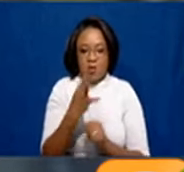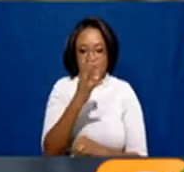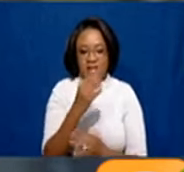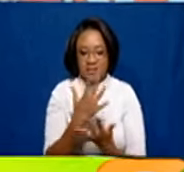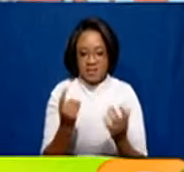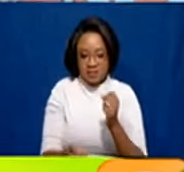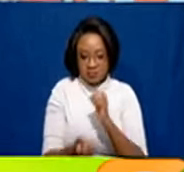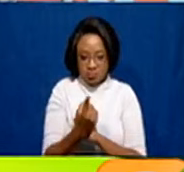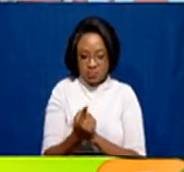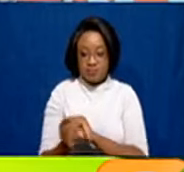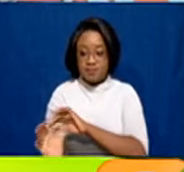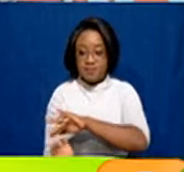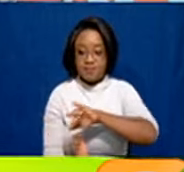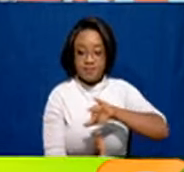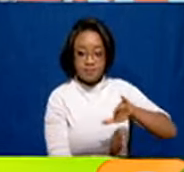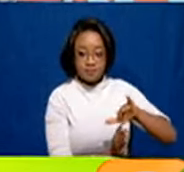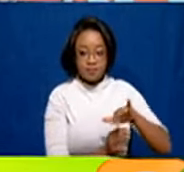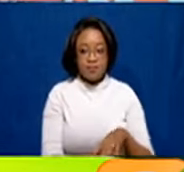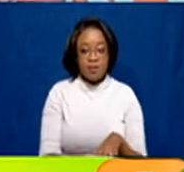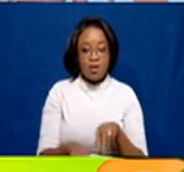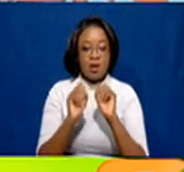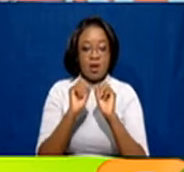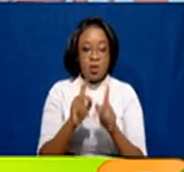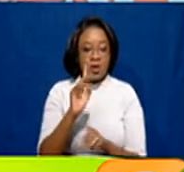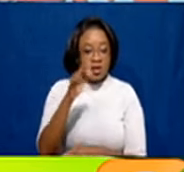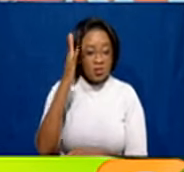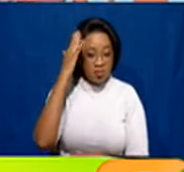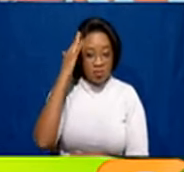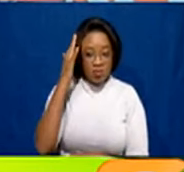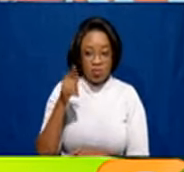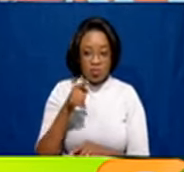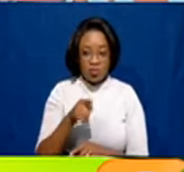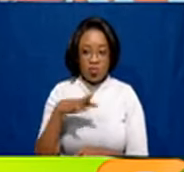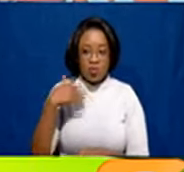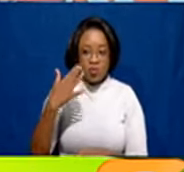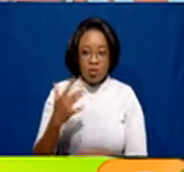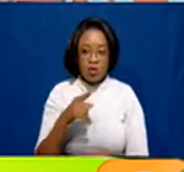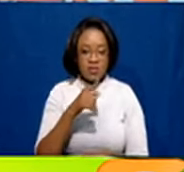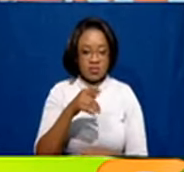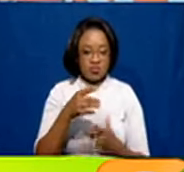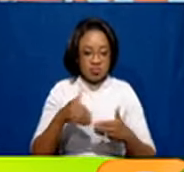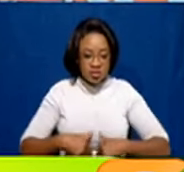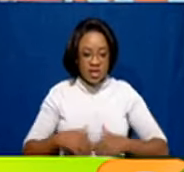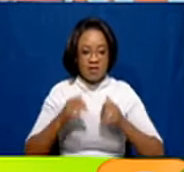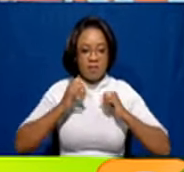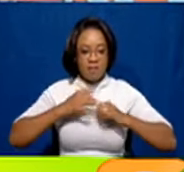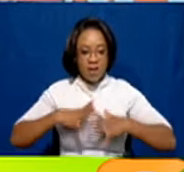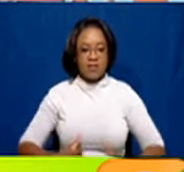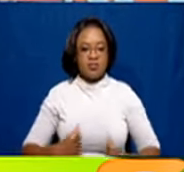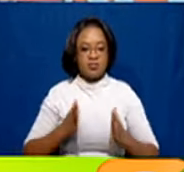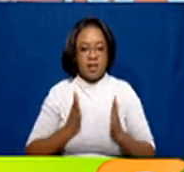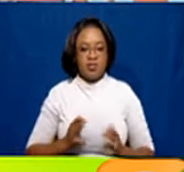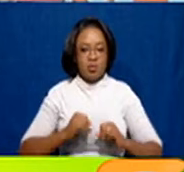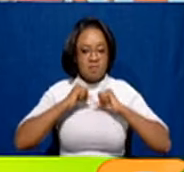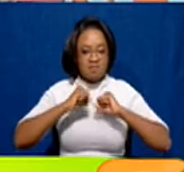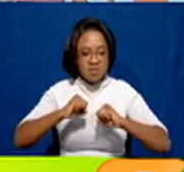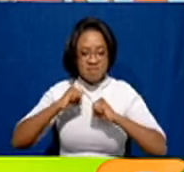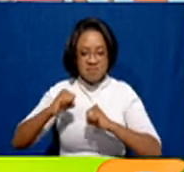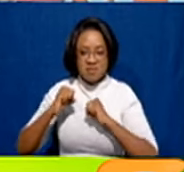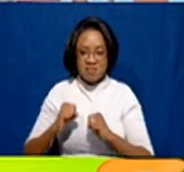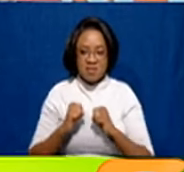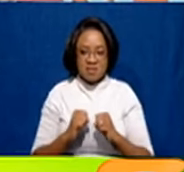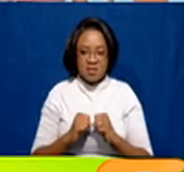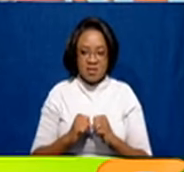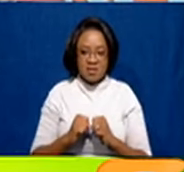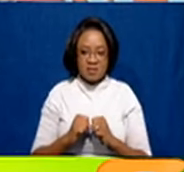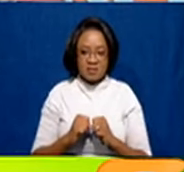You know, it's interesting because you find yourself oftentimes, if you're a child of a high profile individual, in this dilemma of,